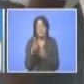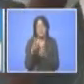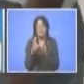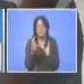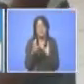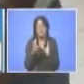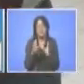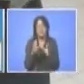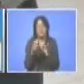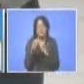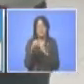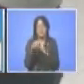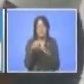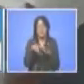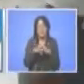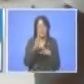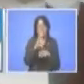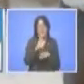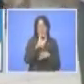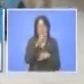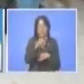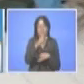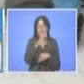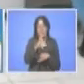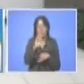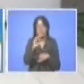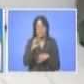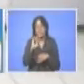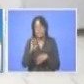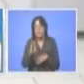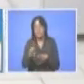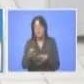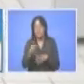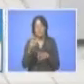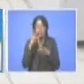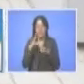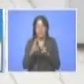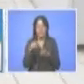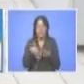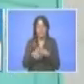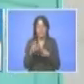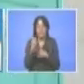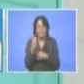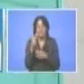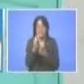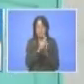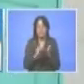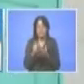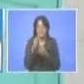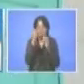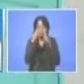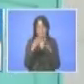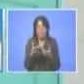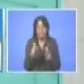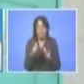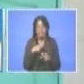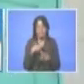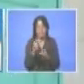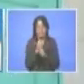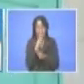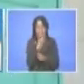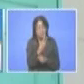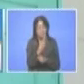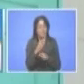in the 11th grade. The teachers only allowed me to take 2, and there was Spanish and language, even though I know I was capable of